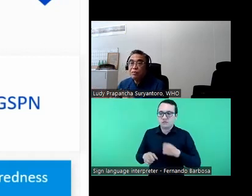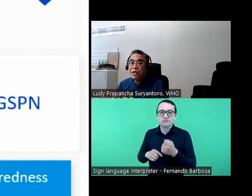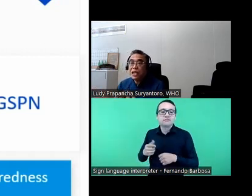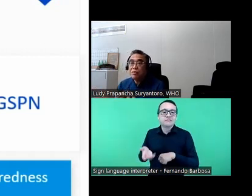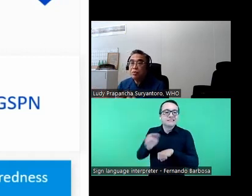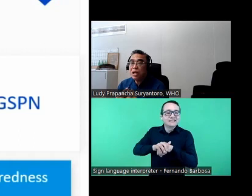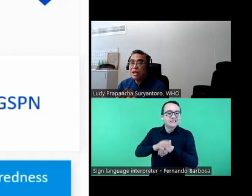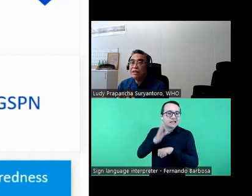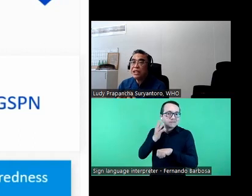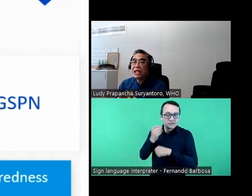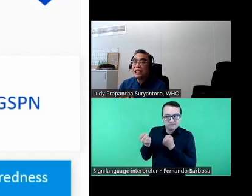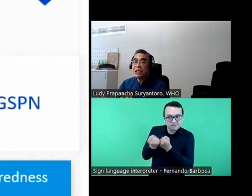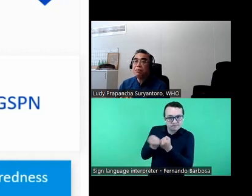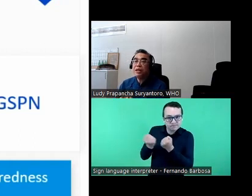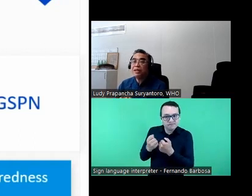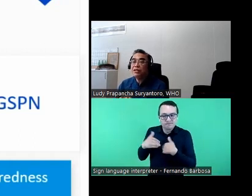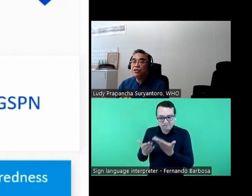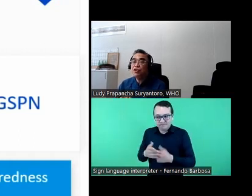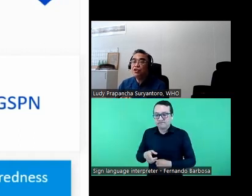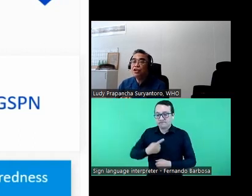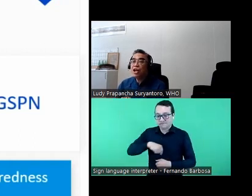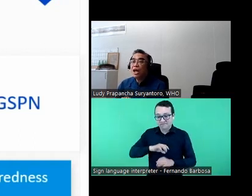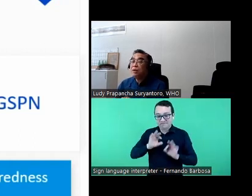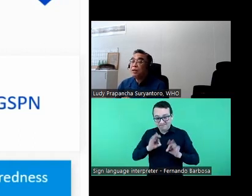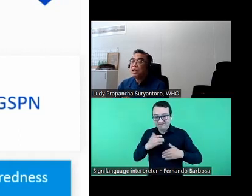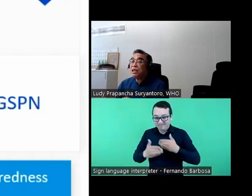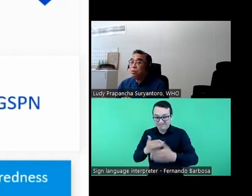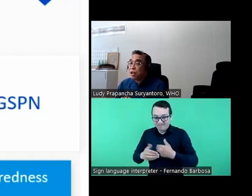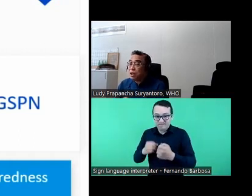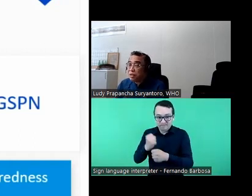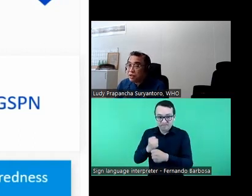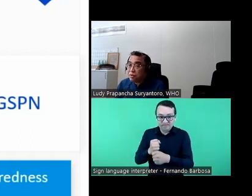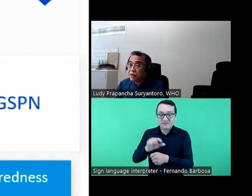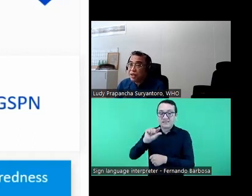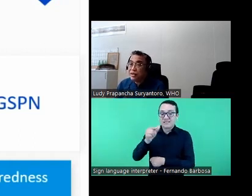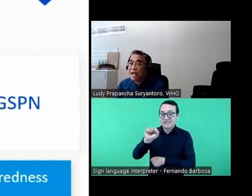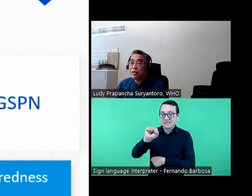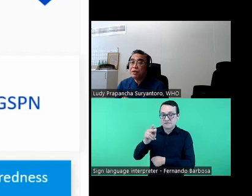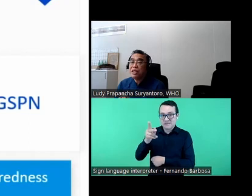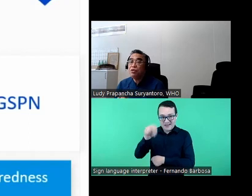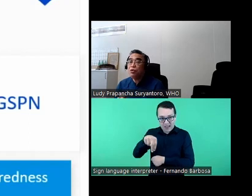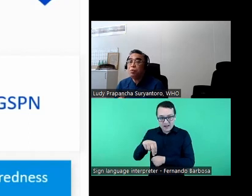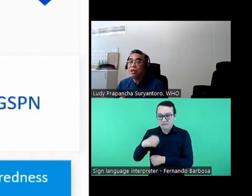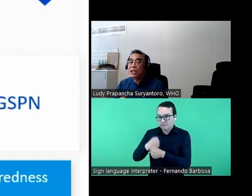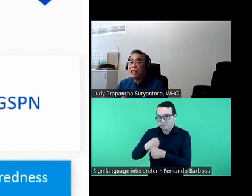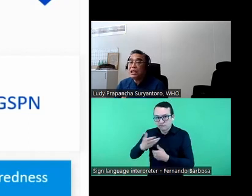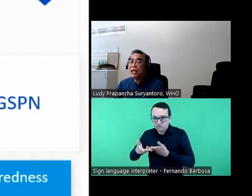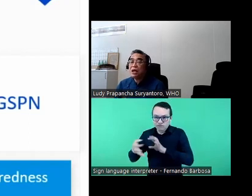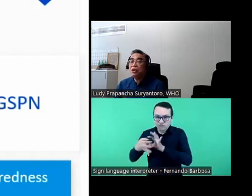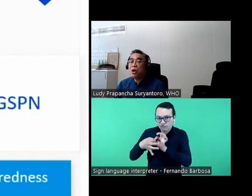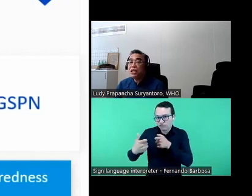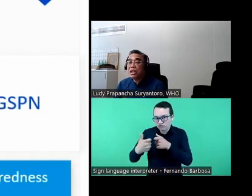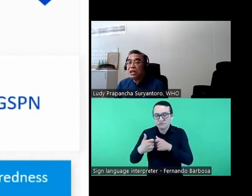the GSPN is mobilizing this technical partner institution, and particularly with the urban experience and expertise to support